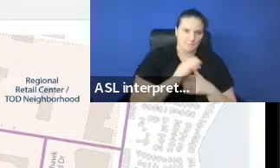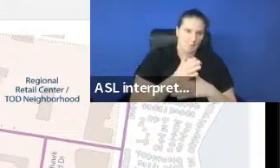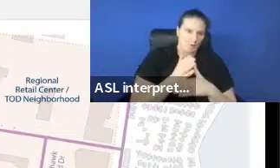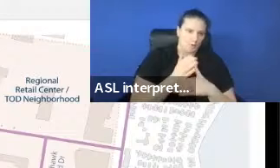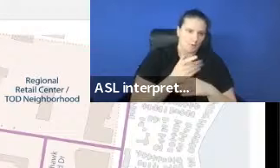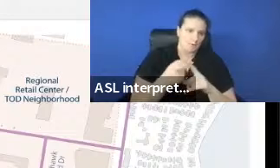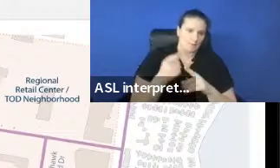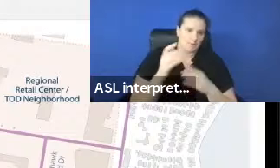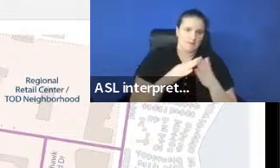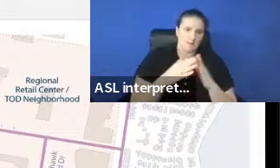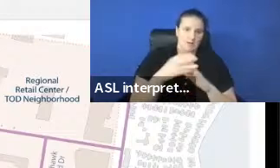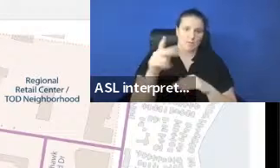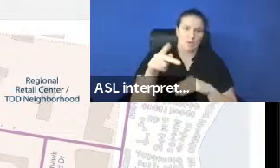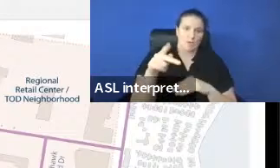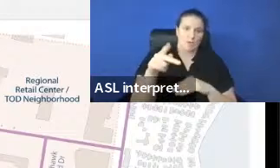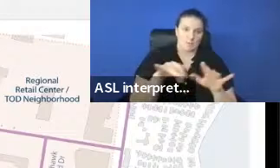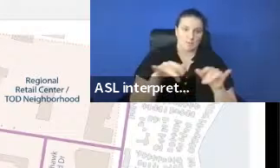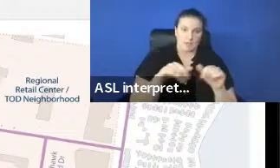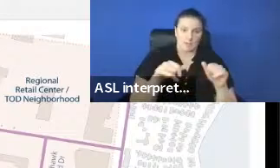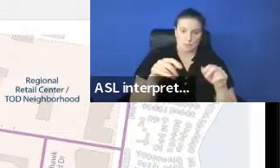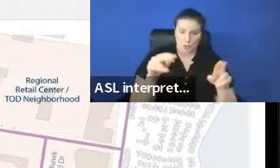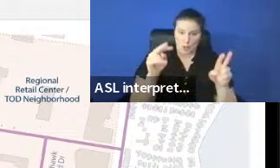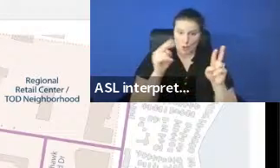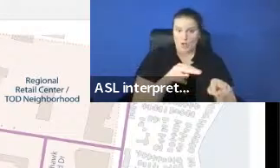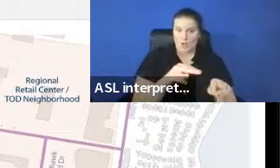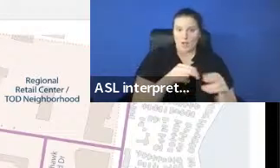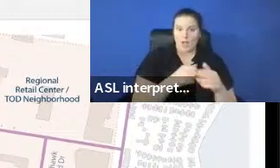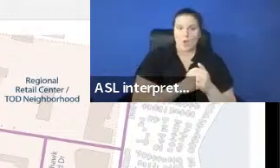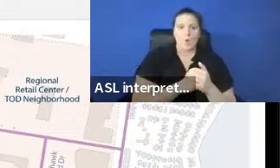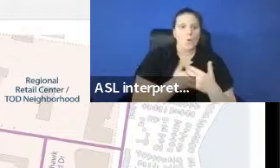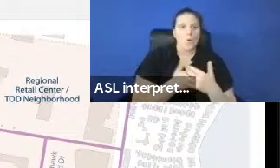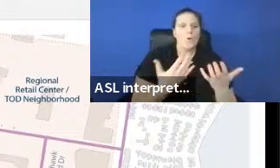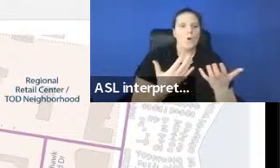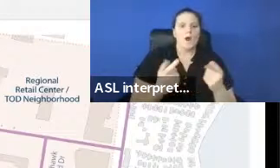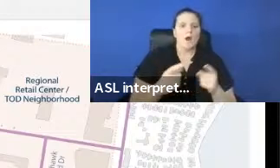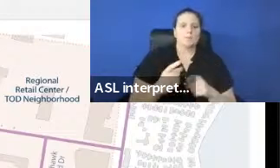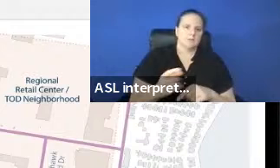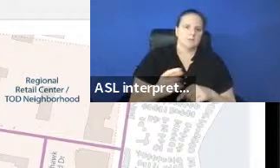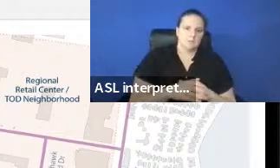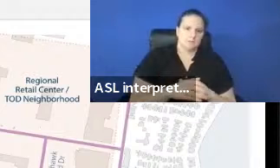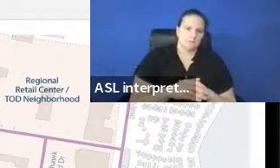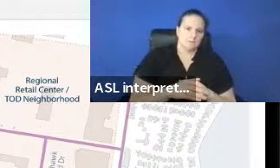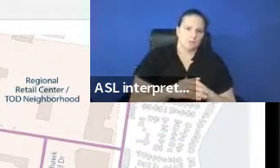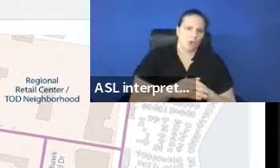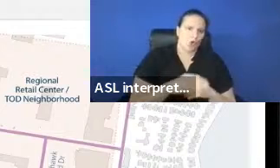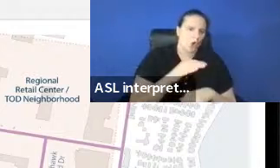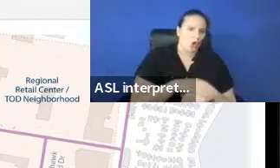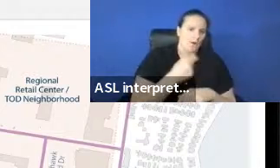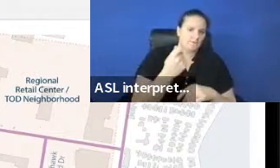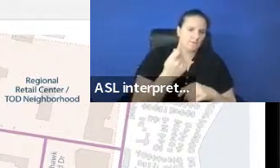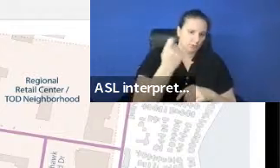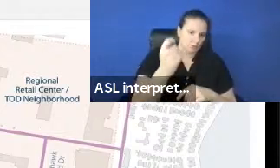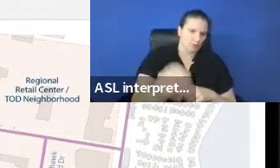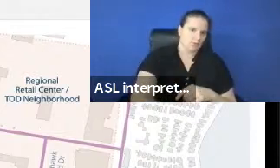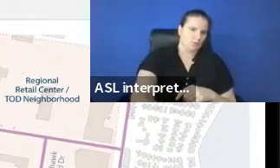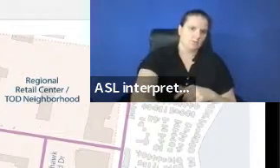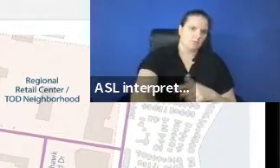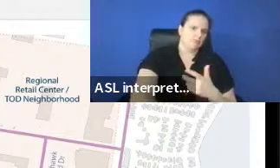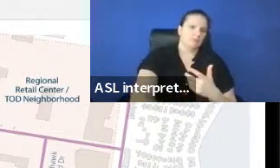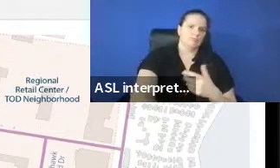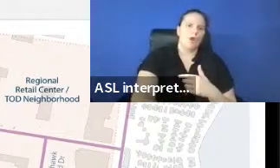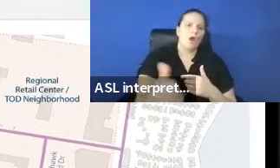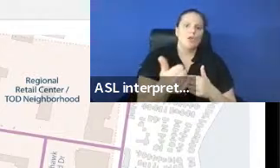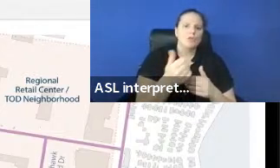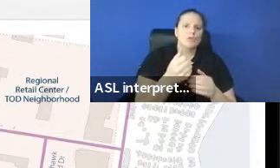of Portland simultaneously looking at what is going on Victory and these other streets